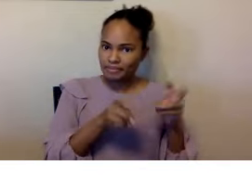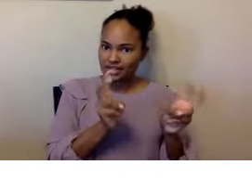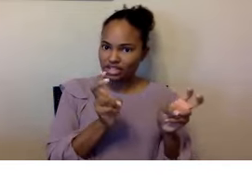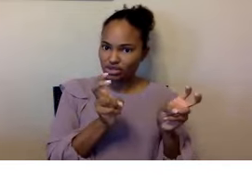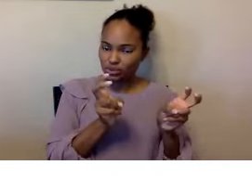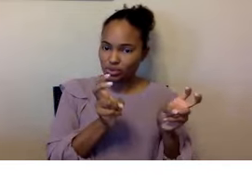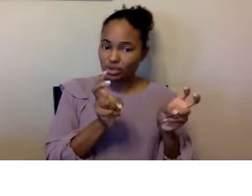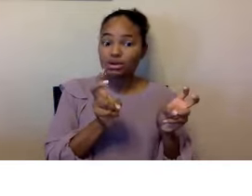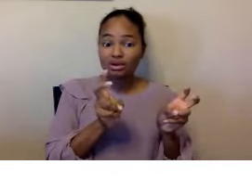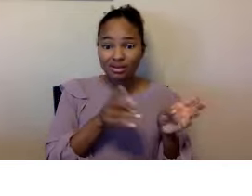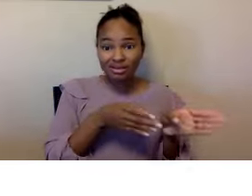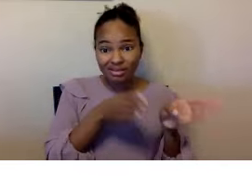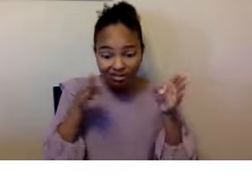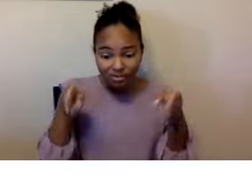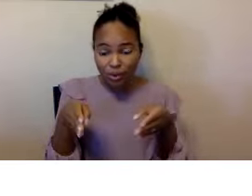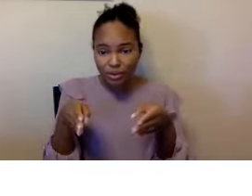but also